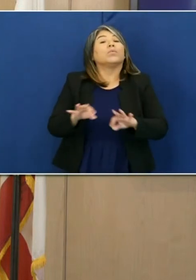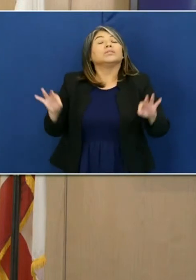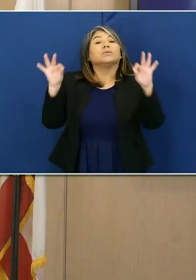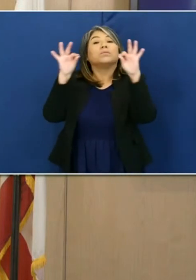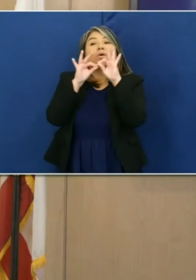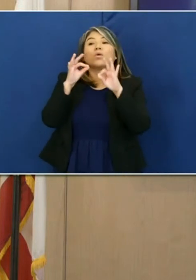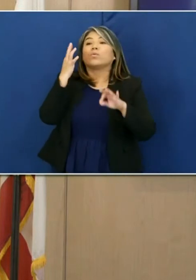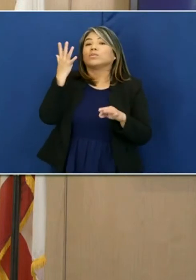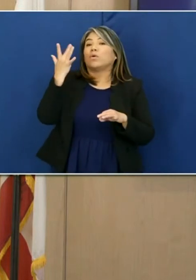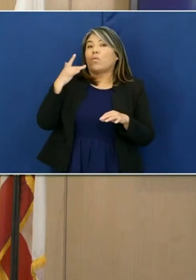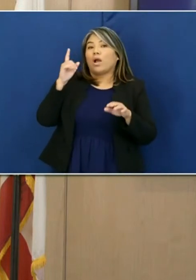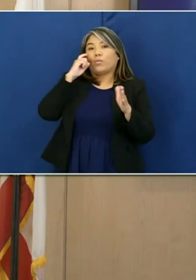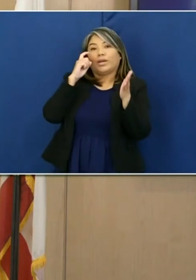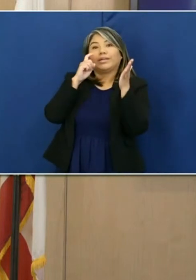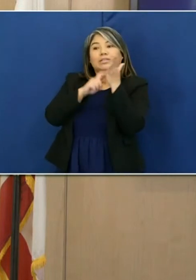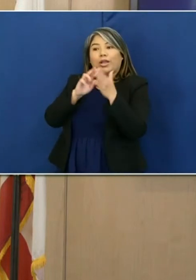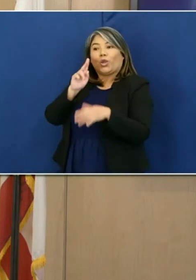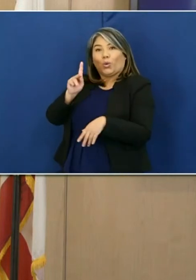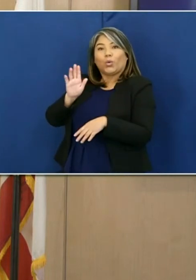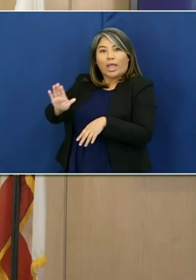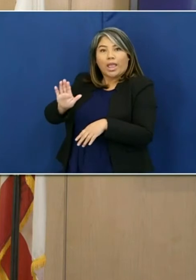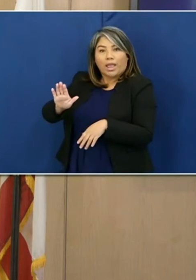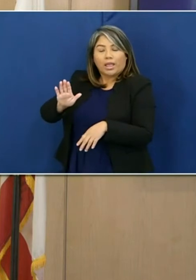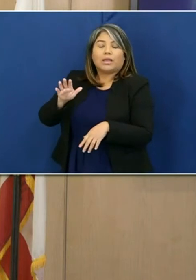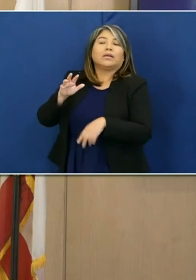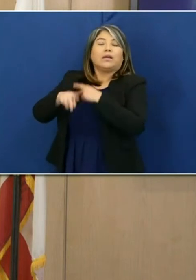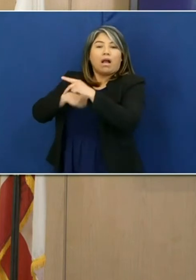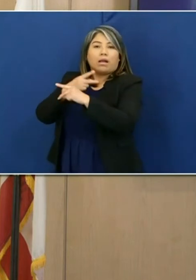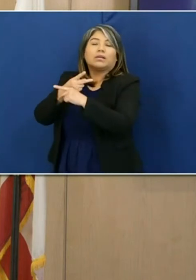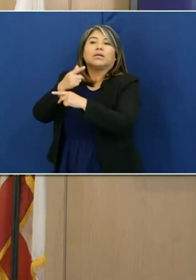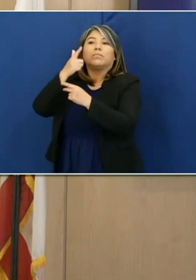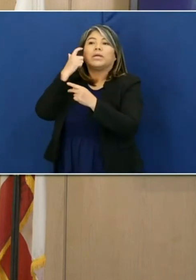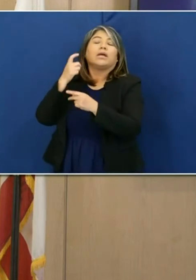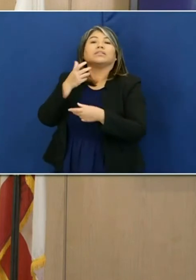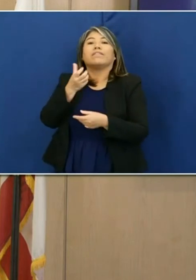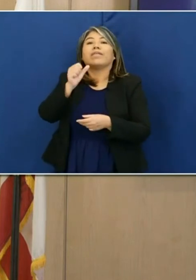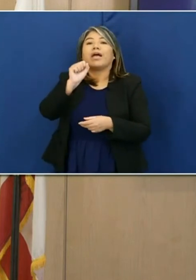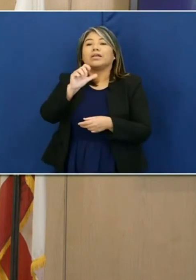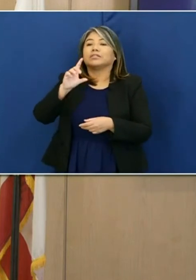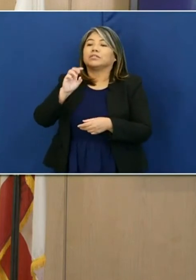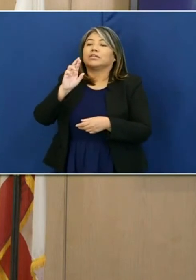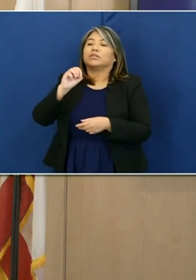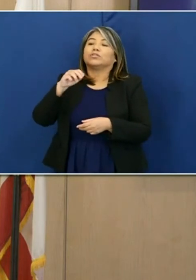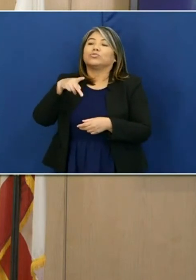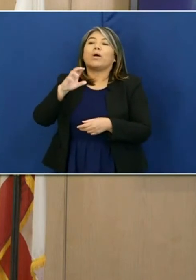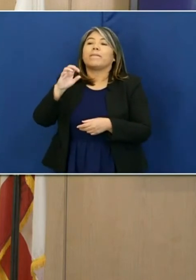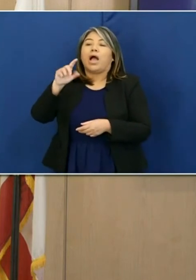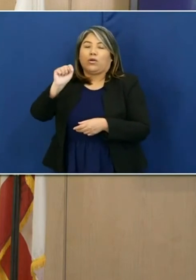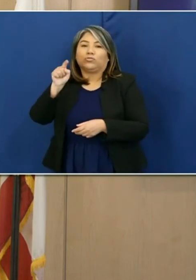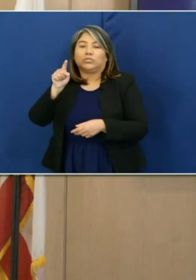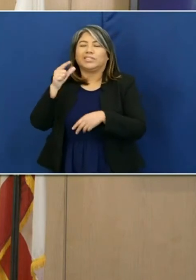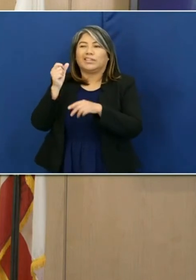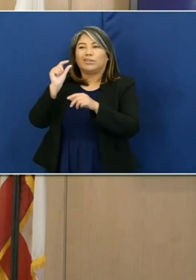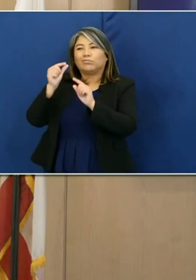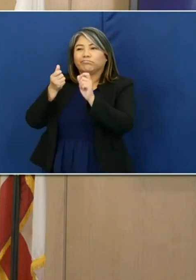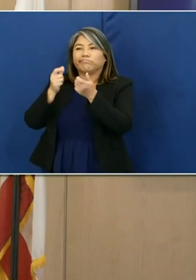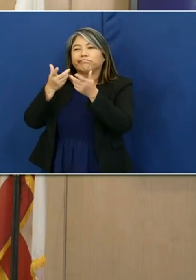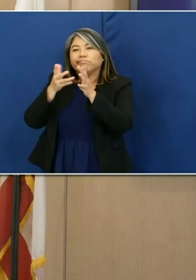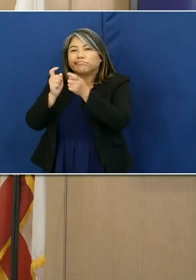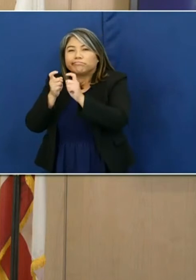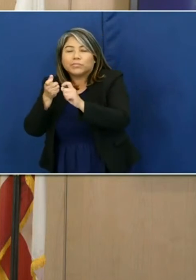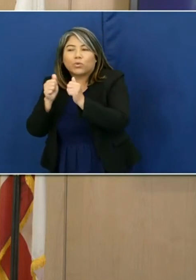reason why we could detect the UK lineage yesterday was because of this S dropout, which is a little quirk in the diagnostic test that gets